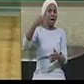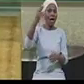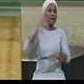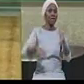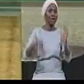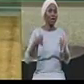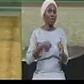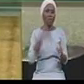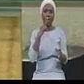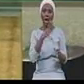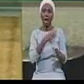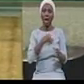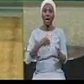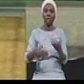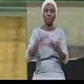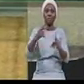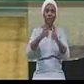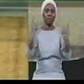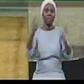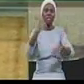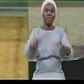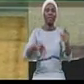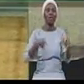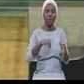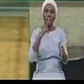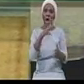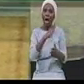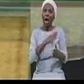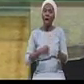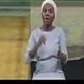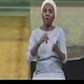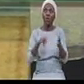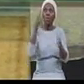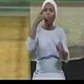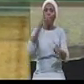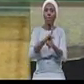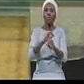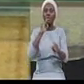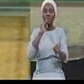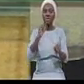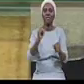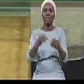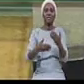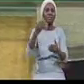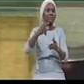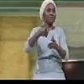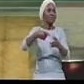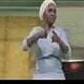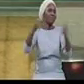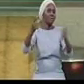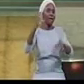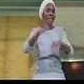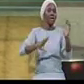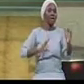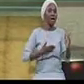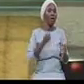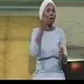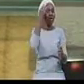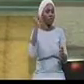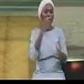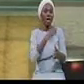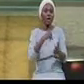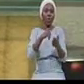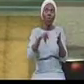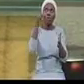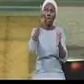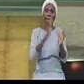are. And what she promises is greater than understanding. And what she projects she wants to do